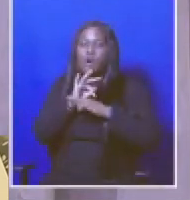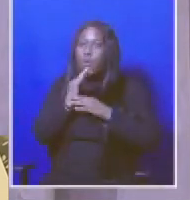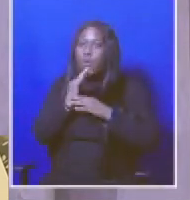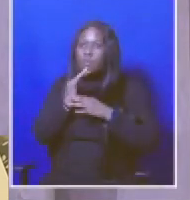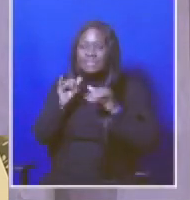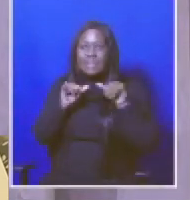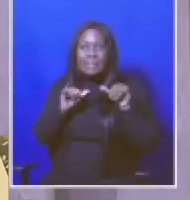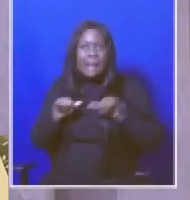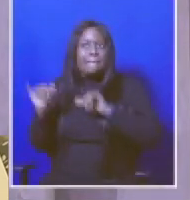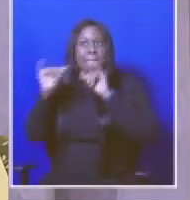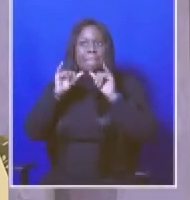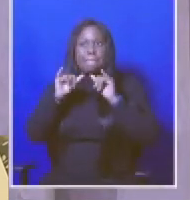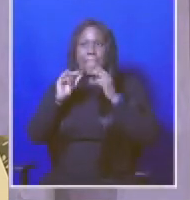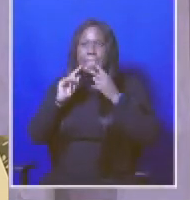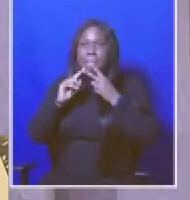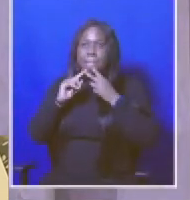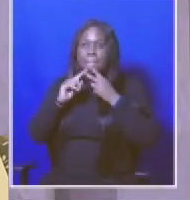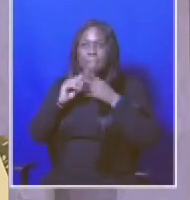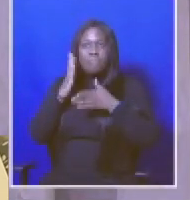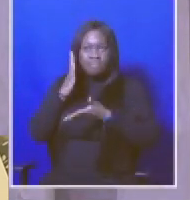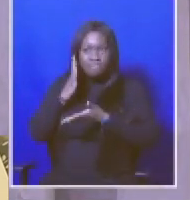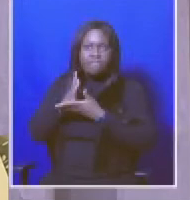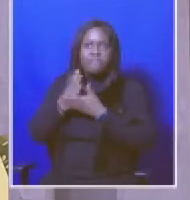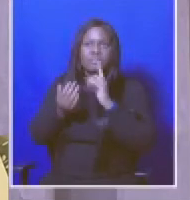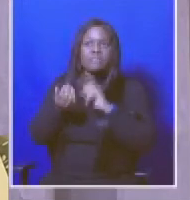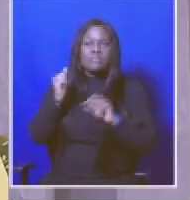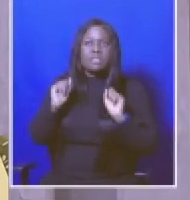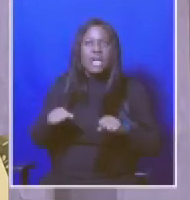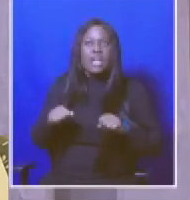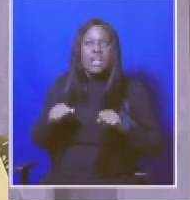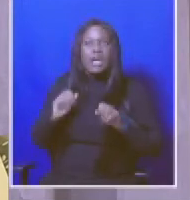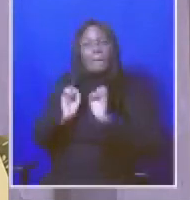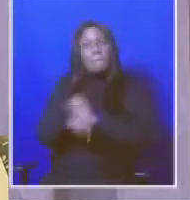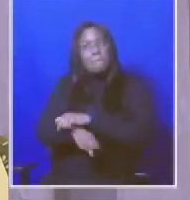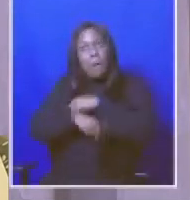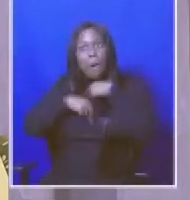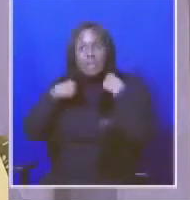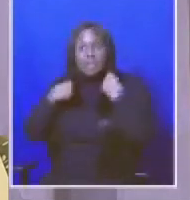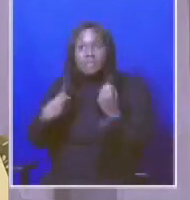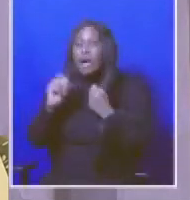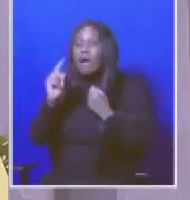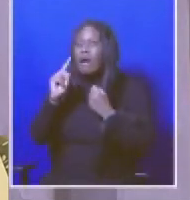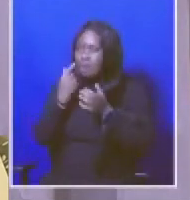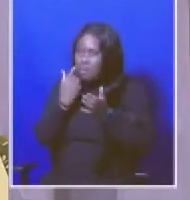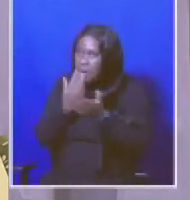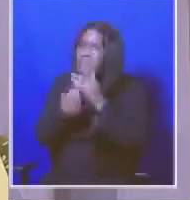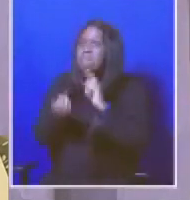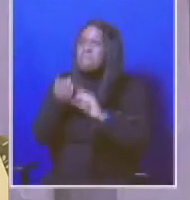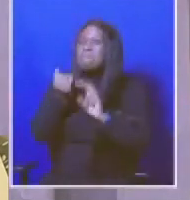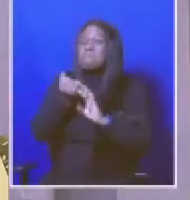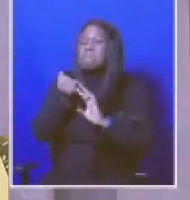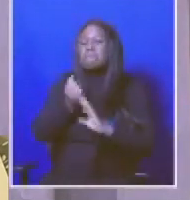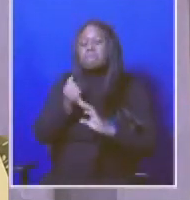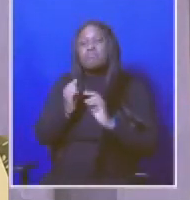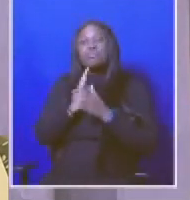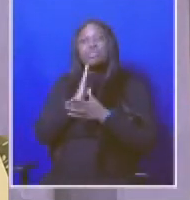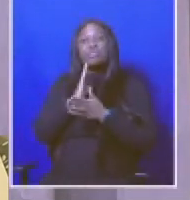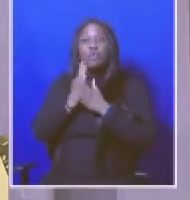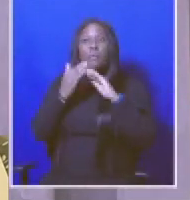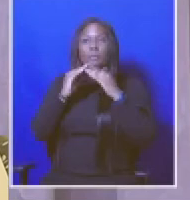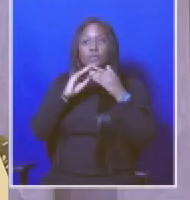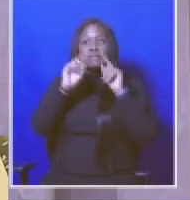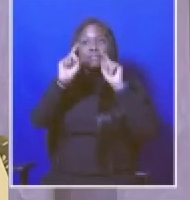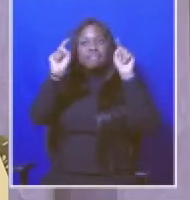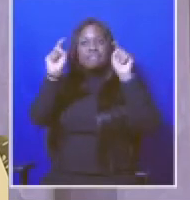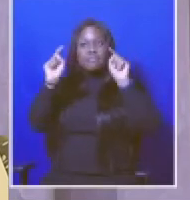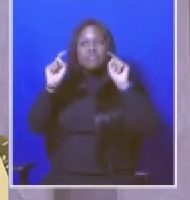focused. Government will continue to implement measures to ensure that communities have access to dependable